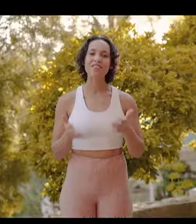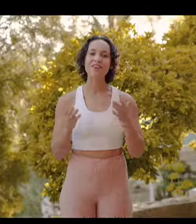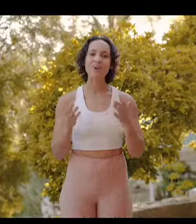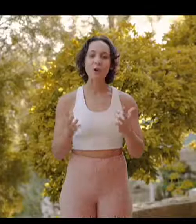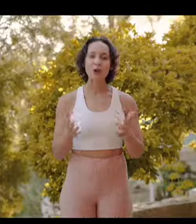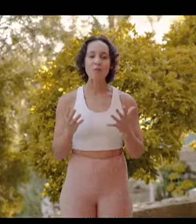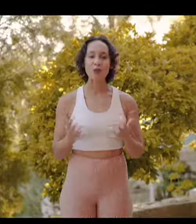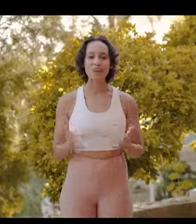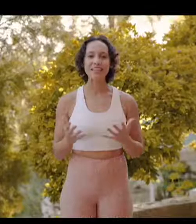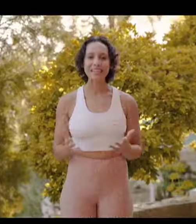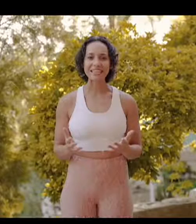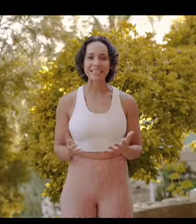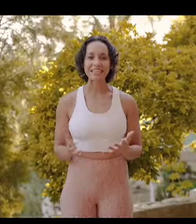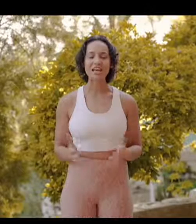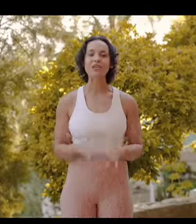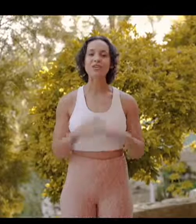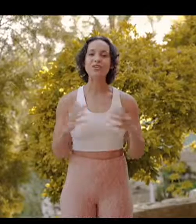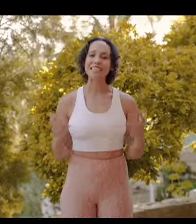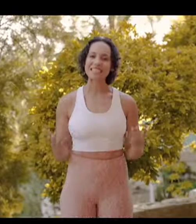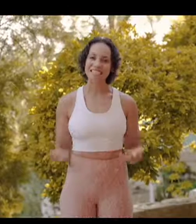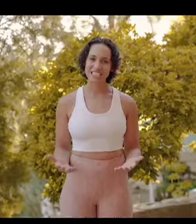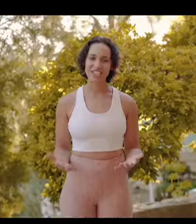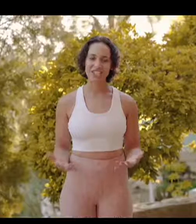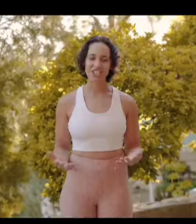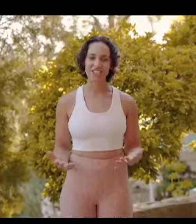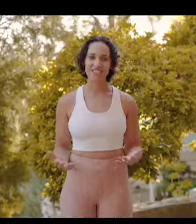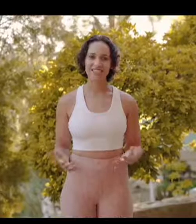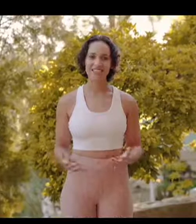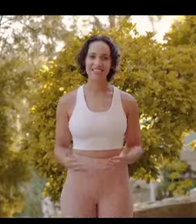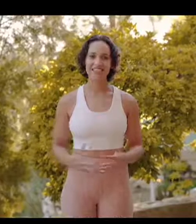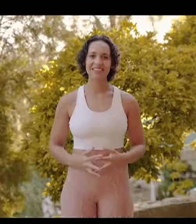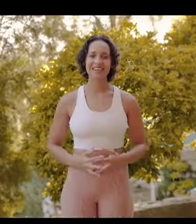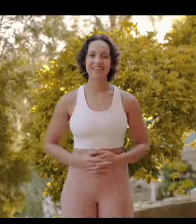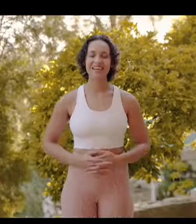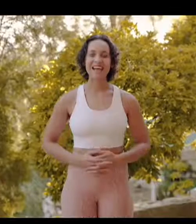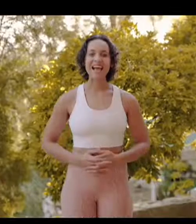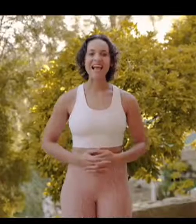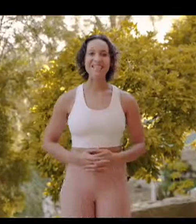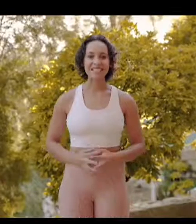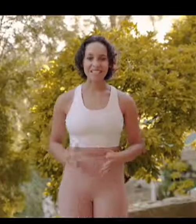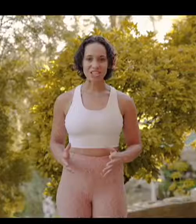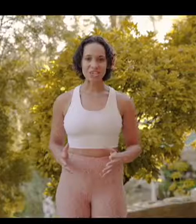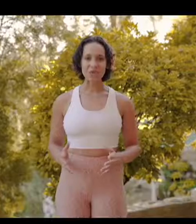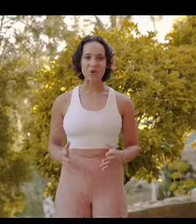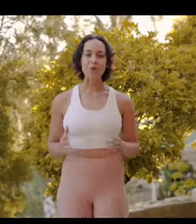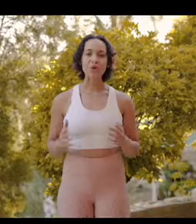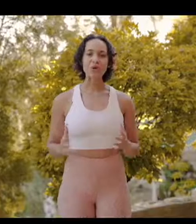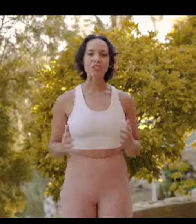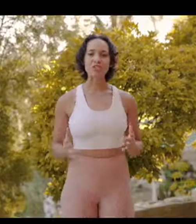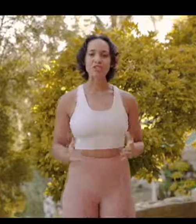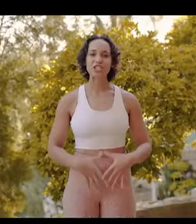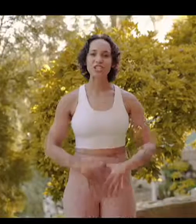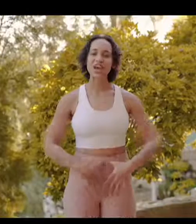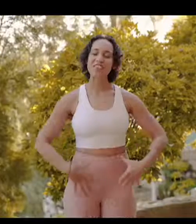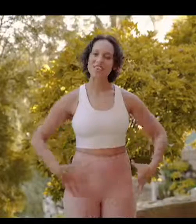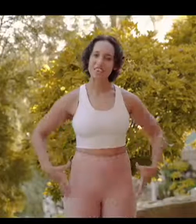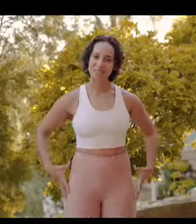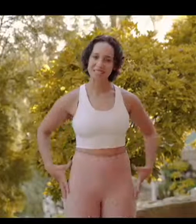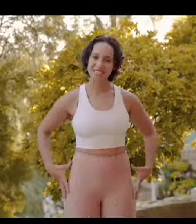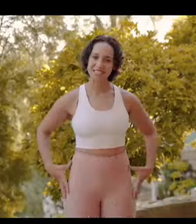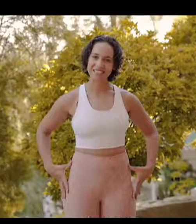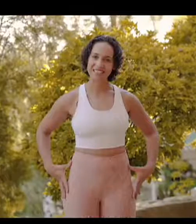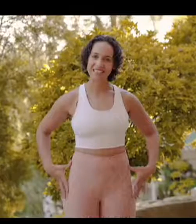position that your body needs to release its tension. In this session, we will stretch